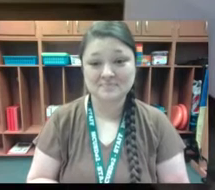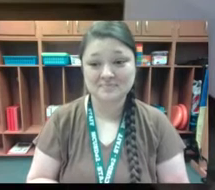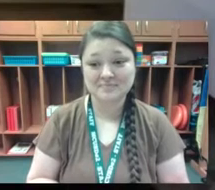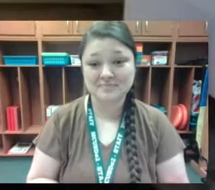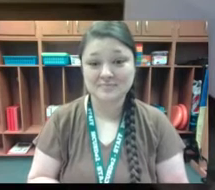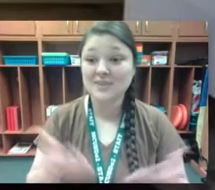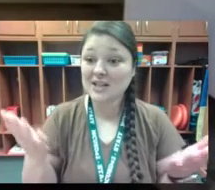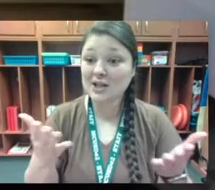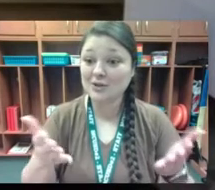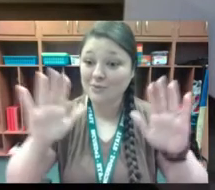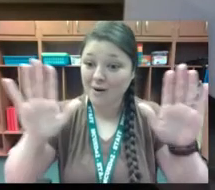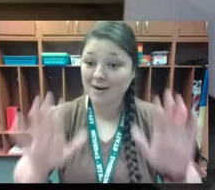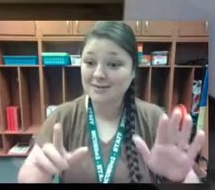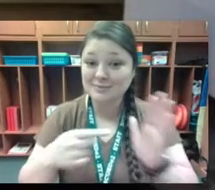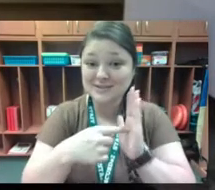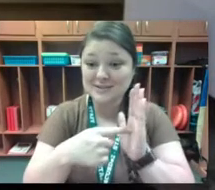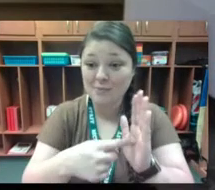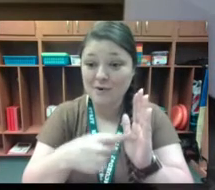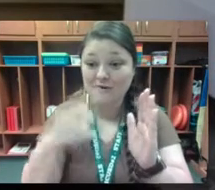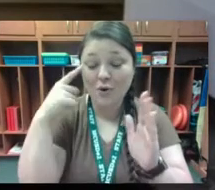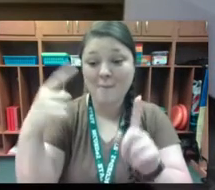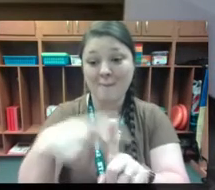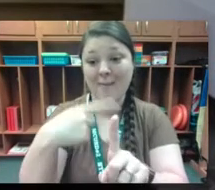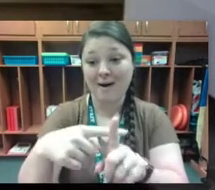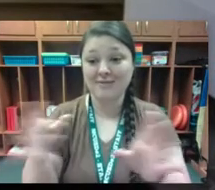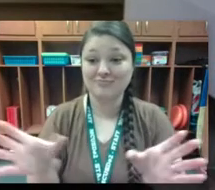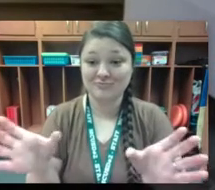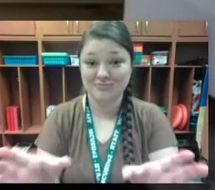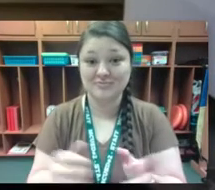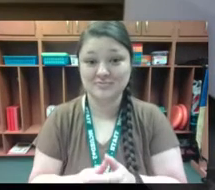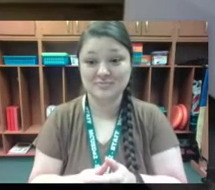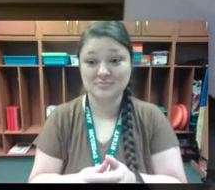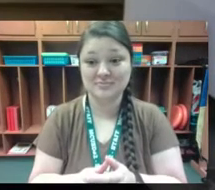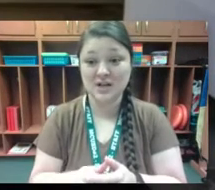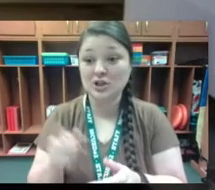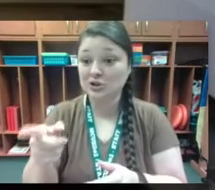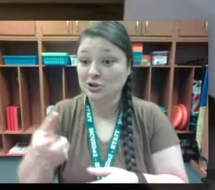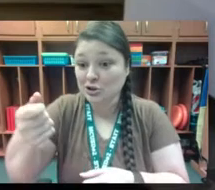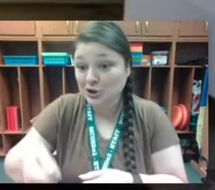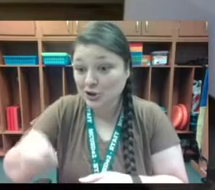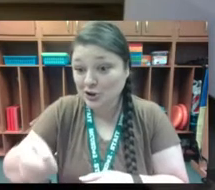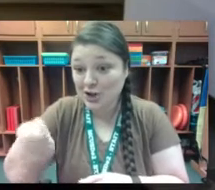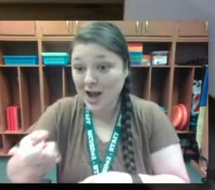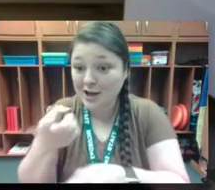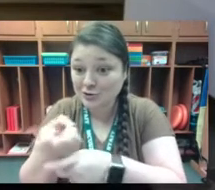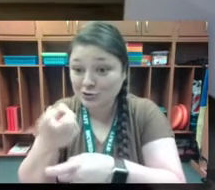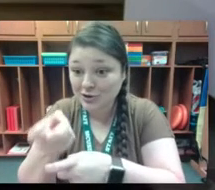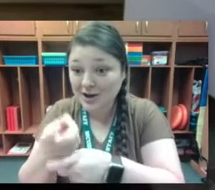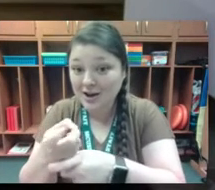Here's a great example of positive reinforcement. After he shakes her hand, she then gives him a treat.